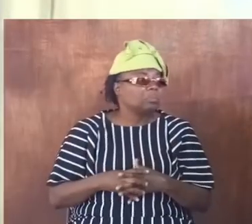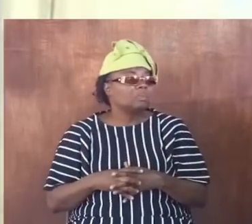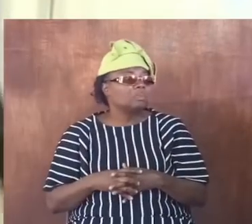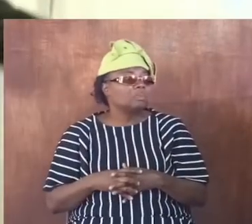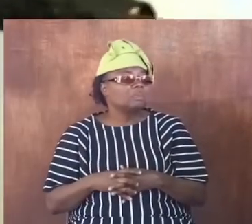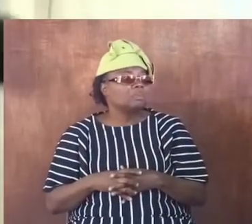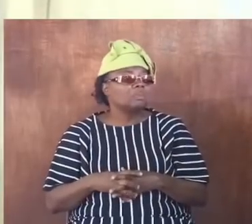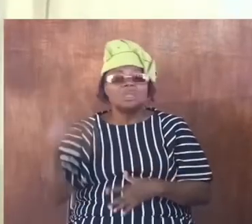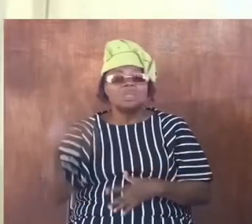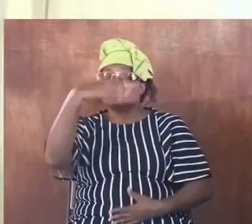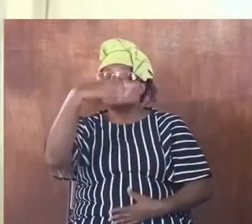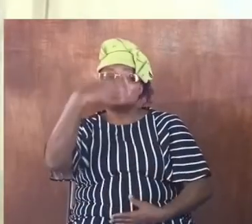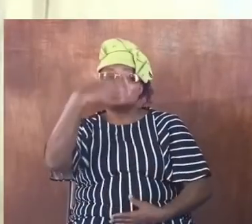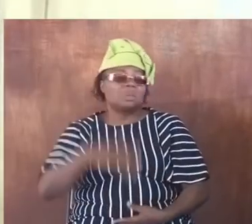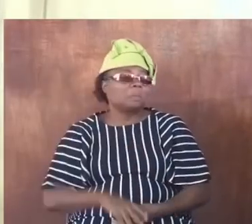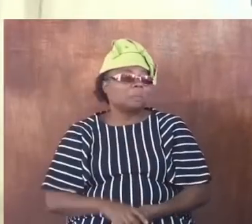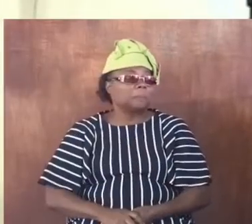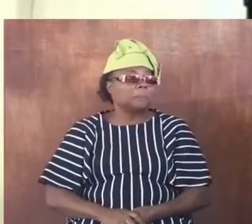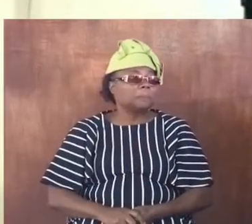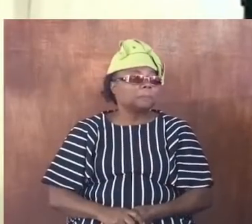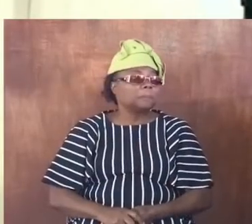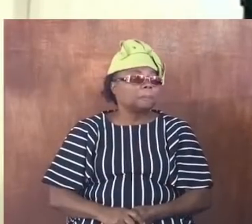He's awesome.